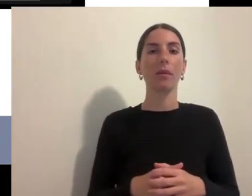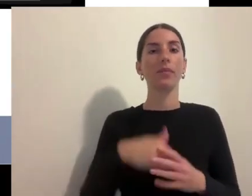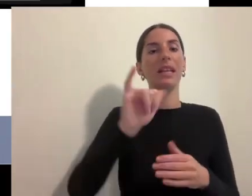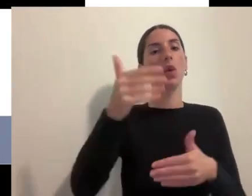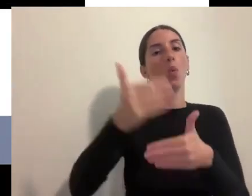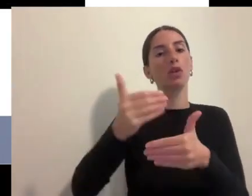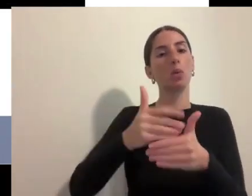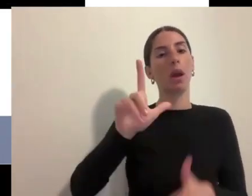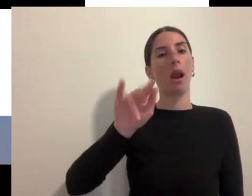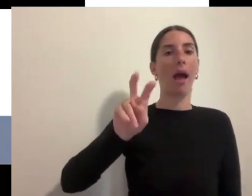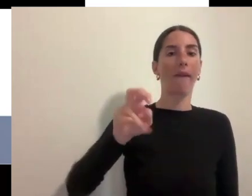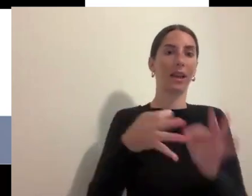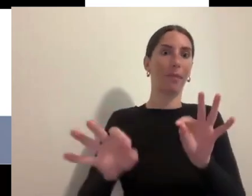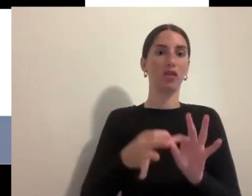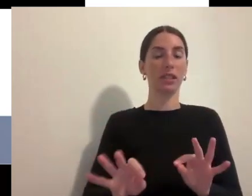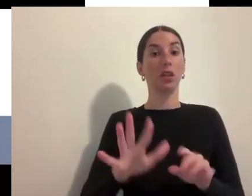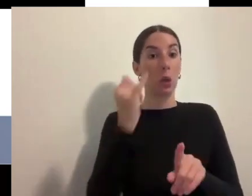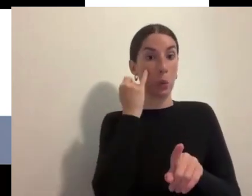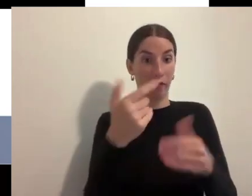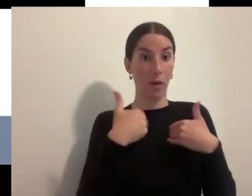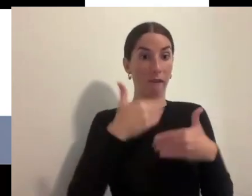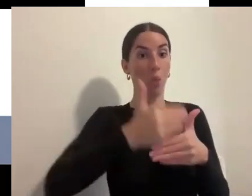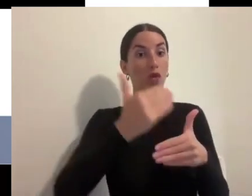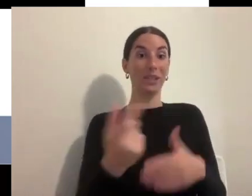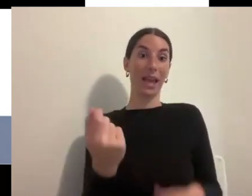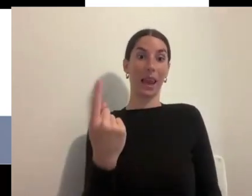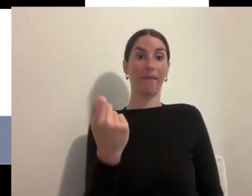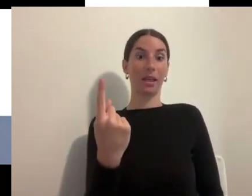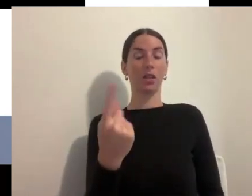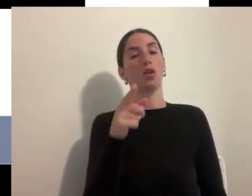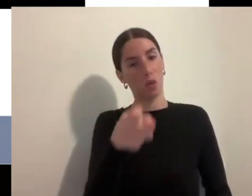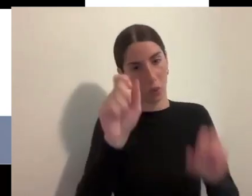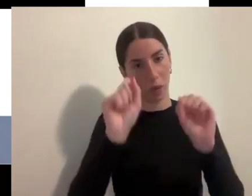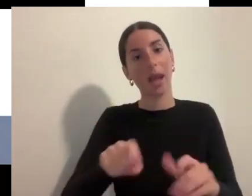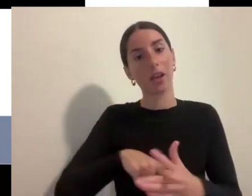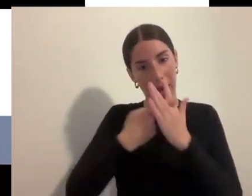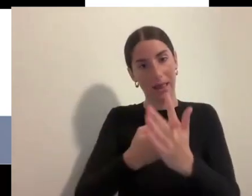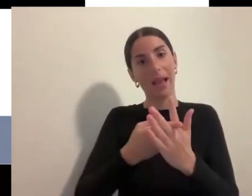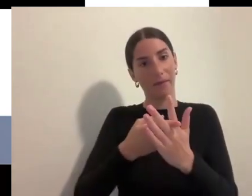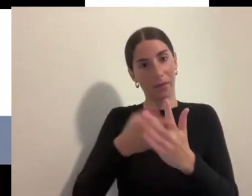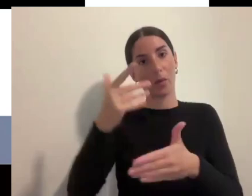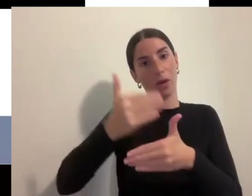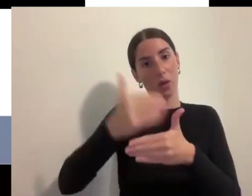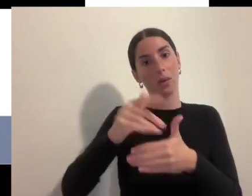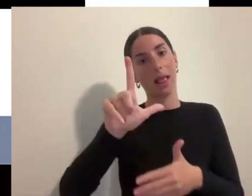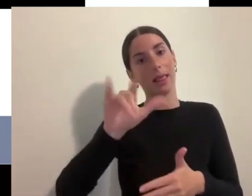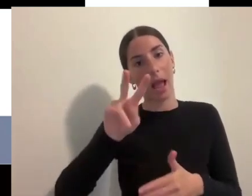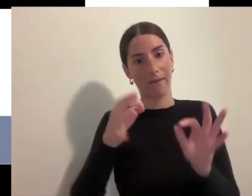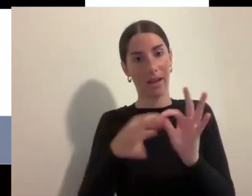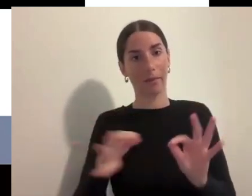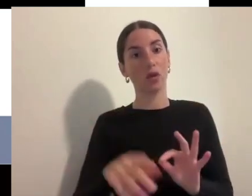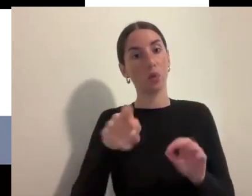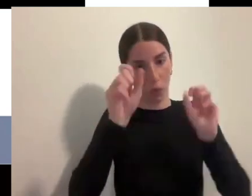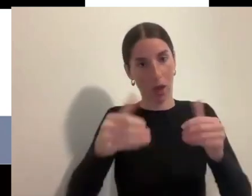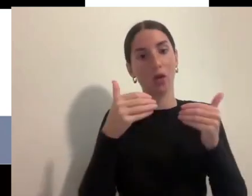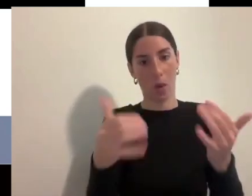Captions. If you have a computer that has Windows 11, you will be able to enable Windows Live Captions. You can do it right now, actually,